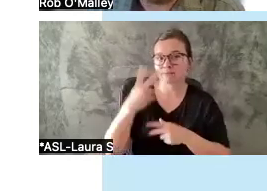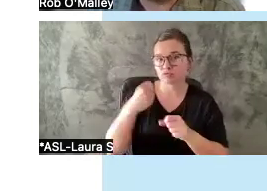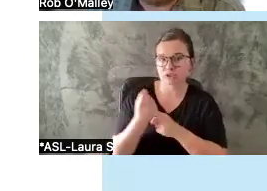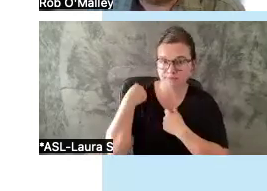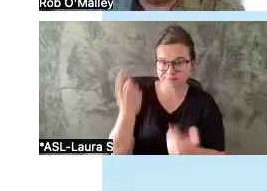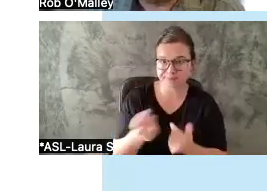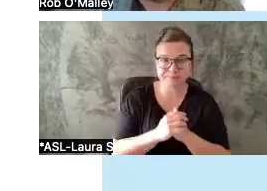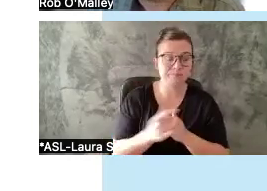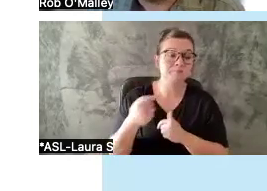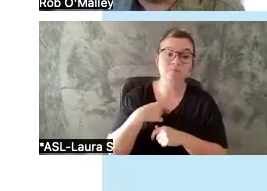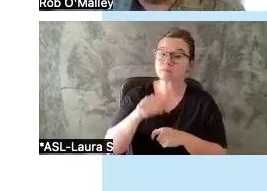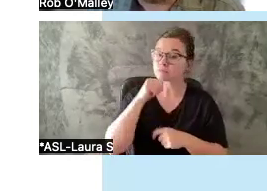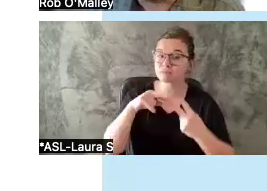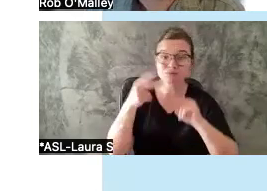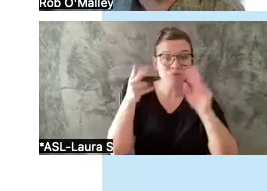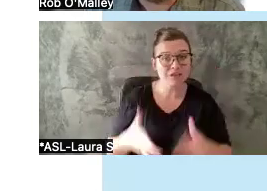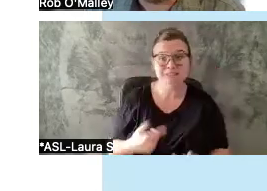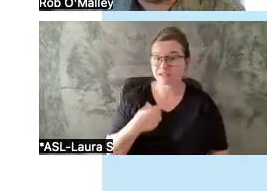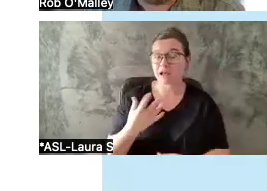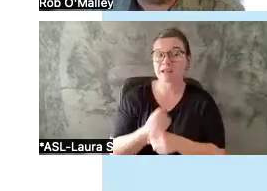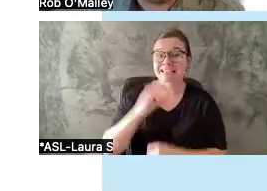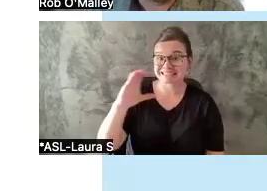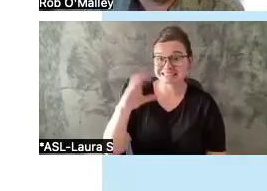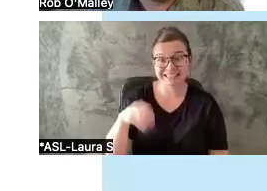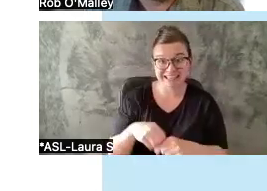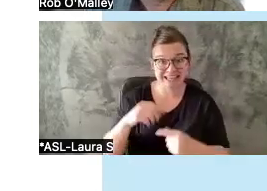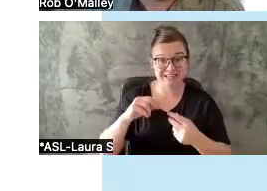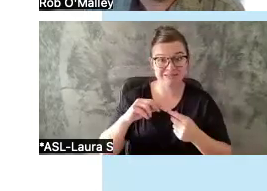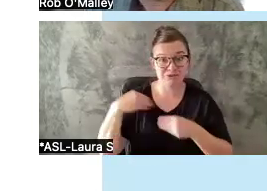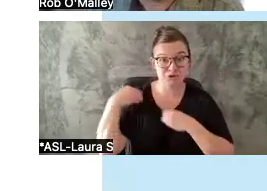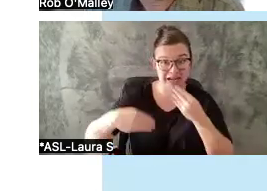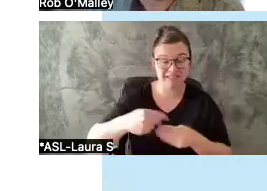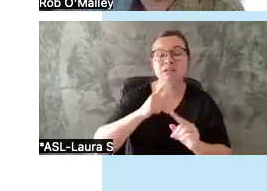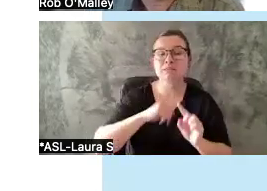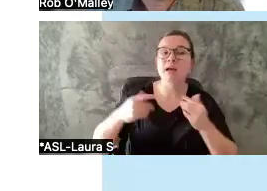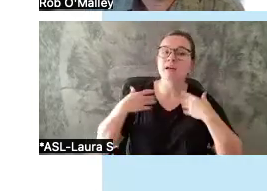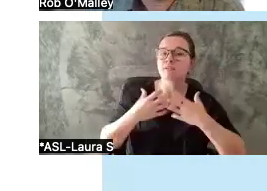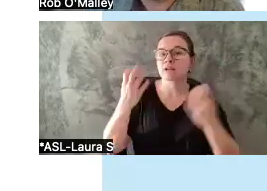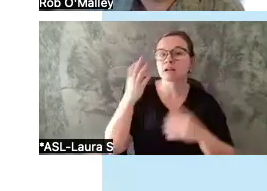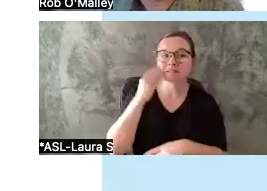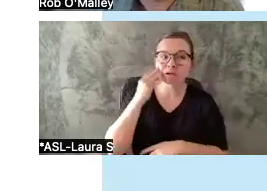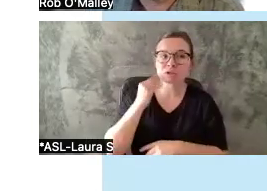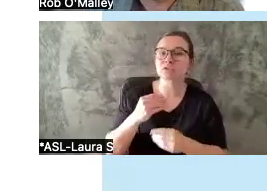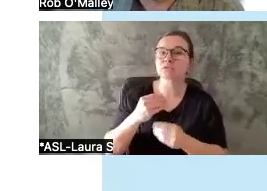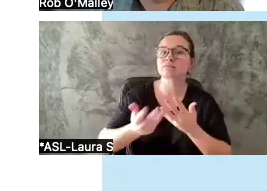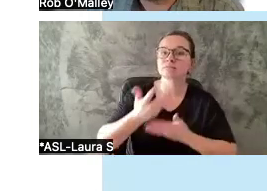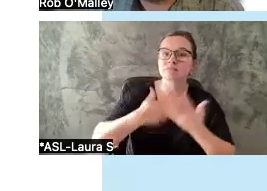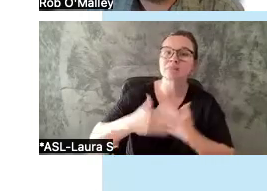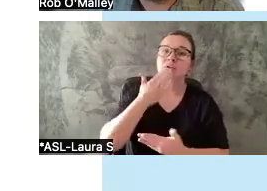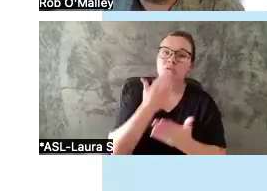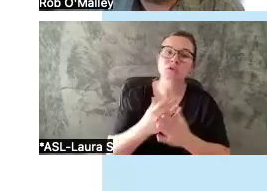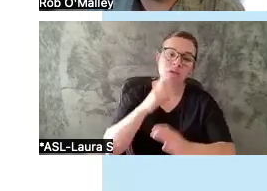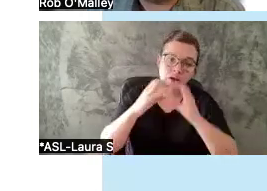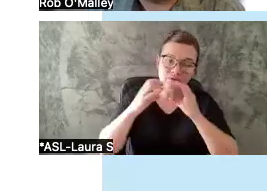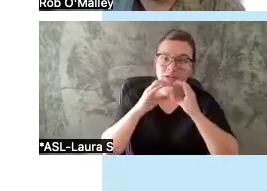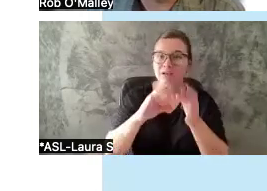I am not a geneticist. I mentioned earlier I got a C in genetics in college. But I have a lot of experience in facilitating constructive